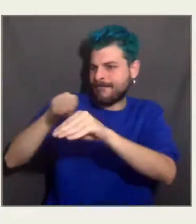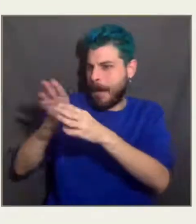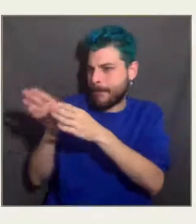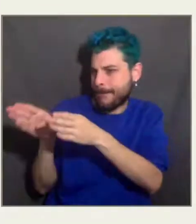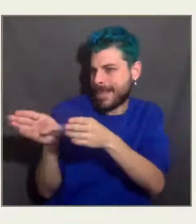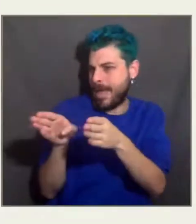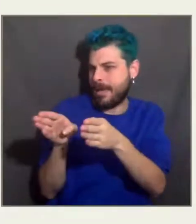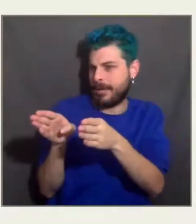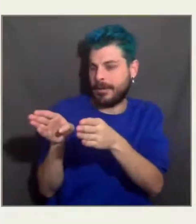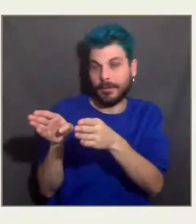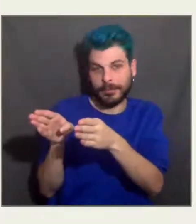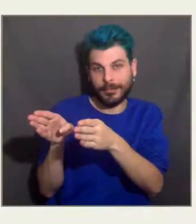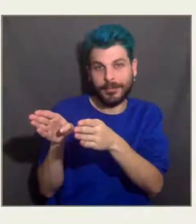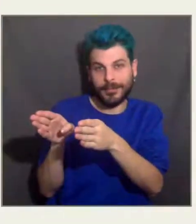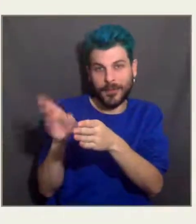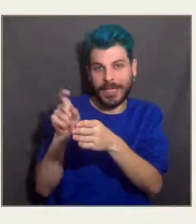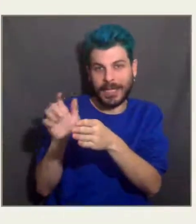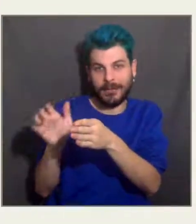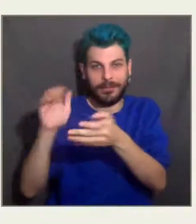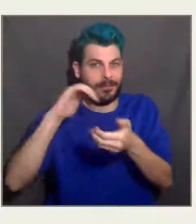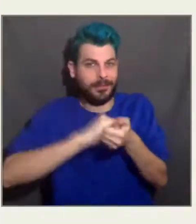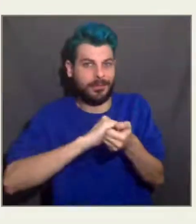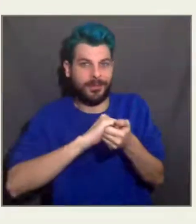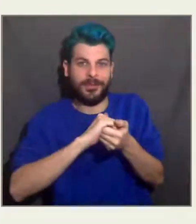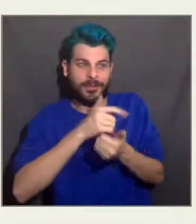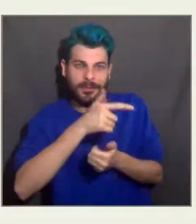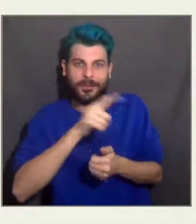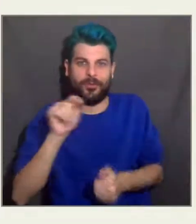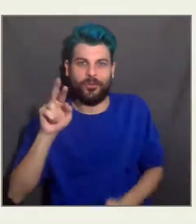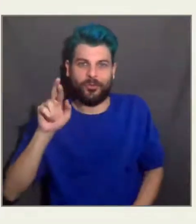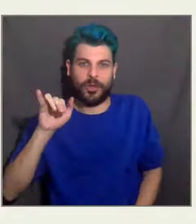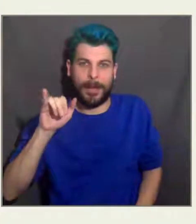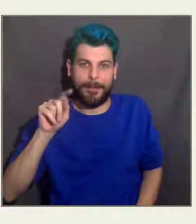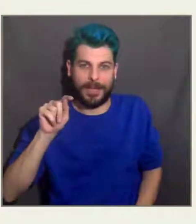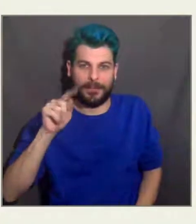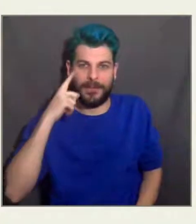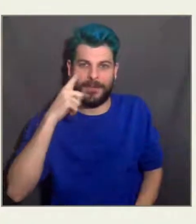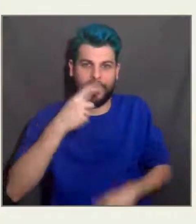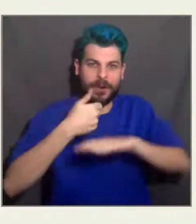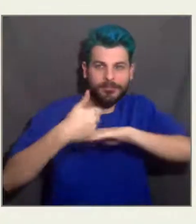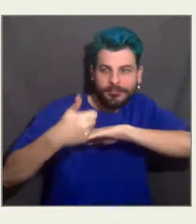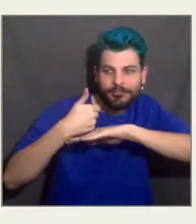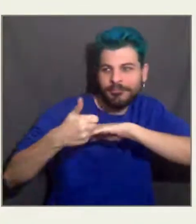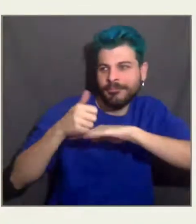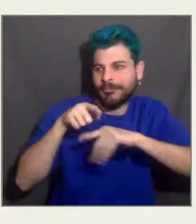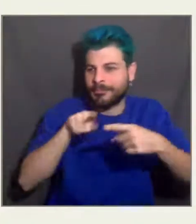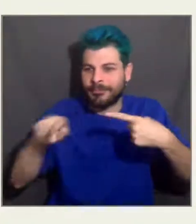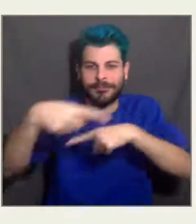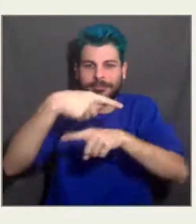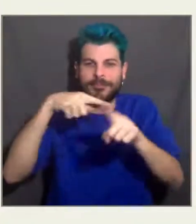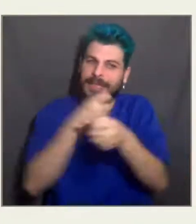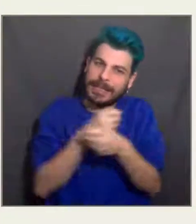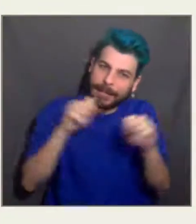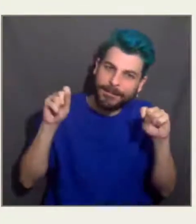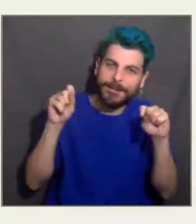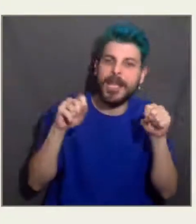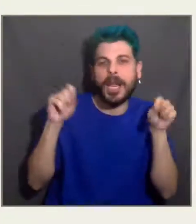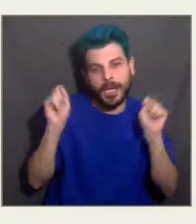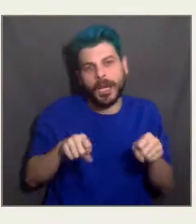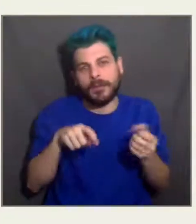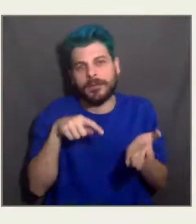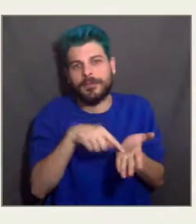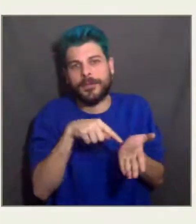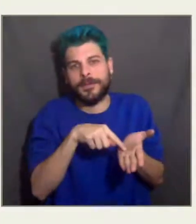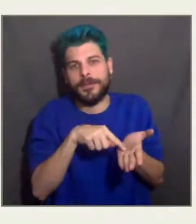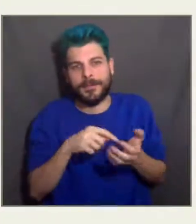that those trips are, again, safe and affordable. The relationship between the